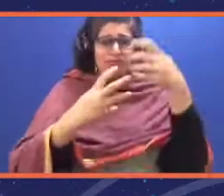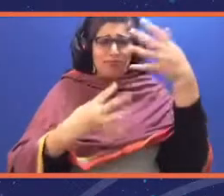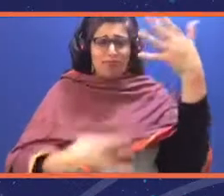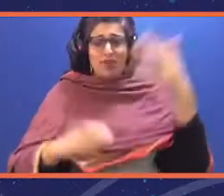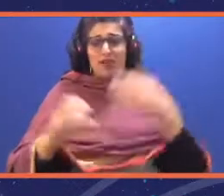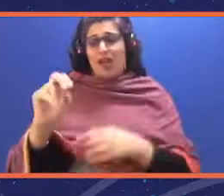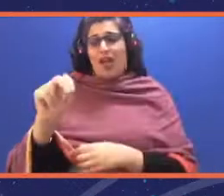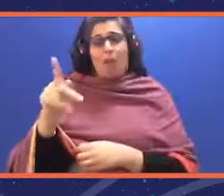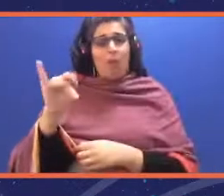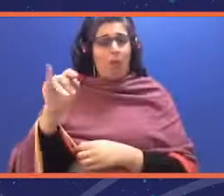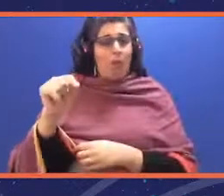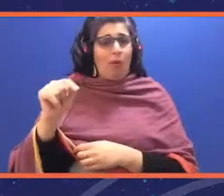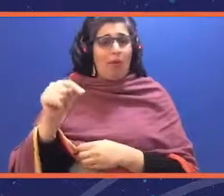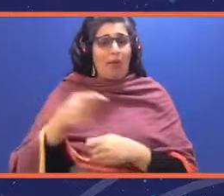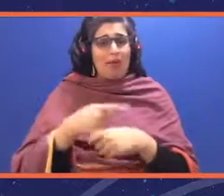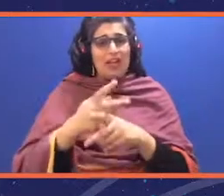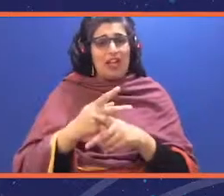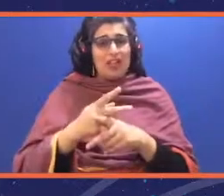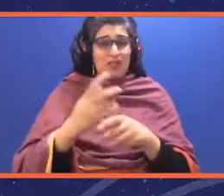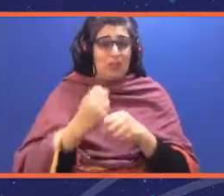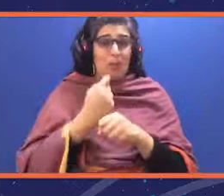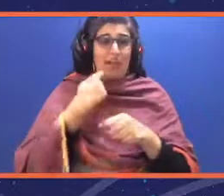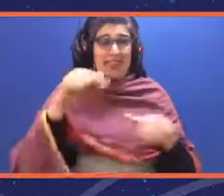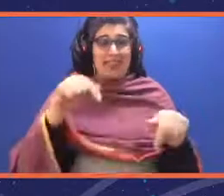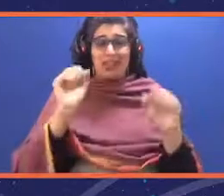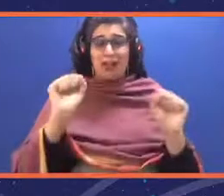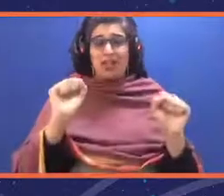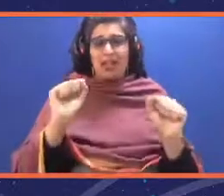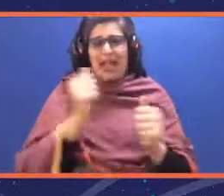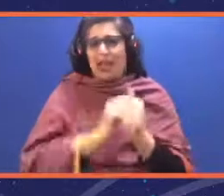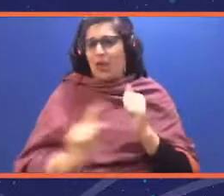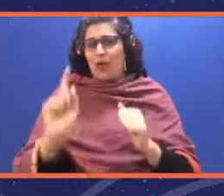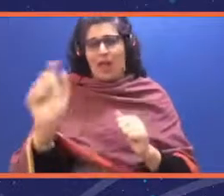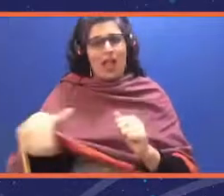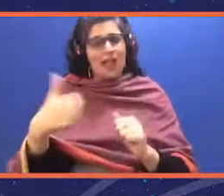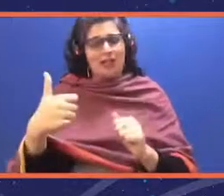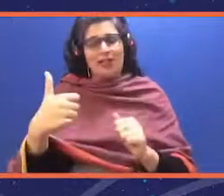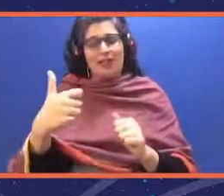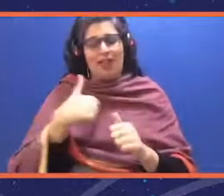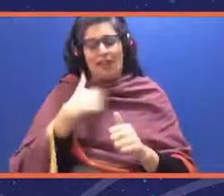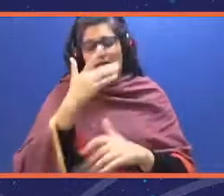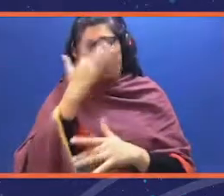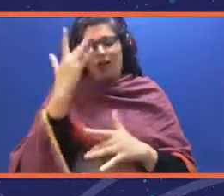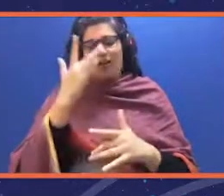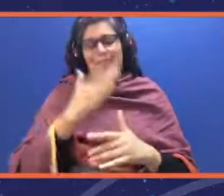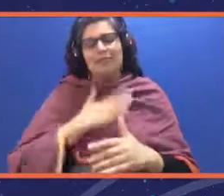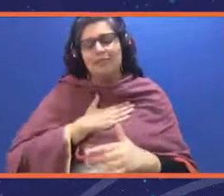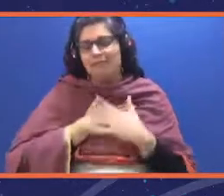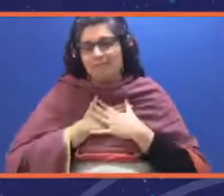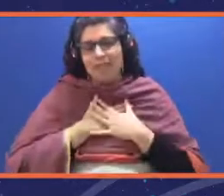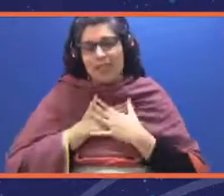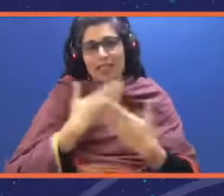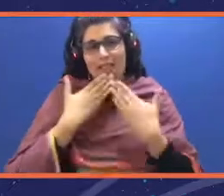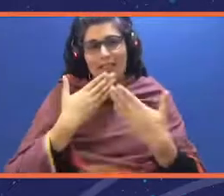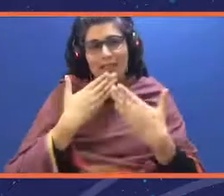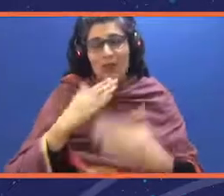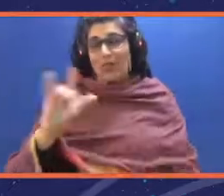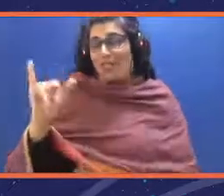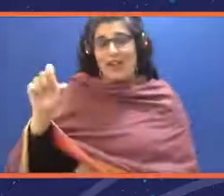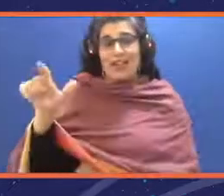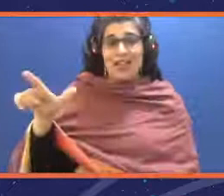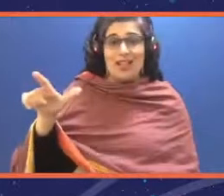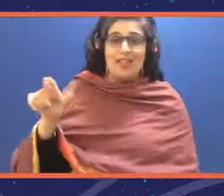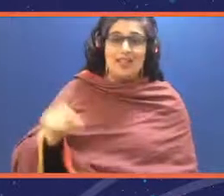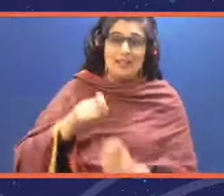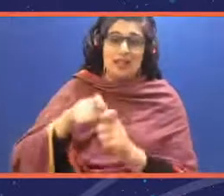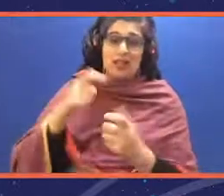for making all of this possible. And anybody else I forgot, please know from the heart, thank you. Specifically, we want to